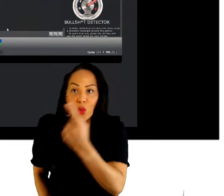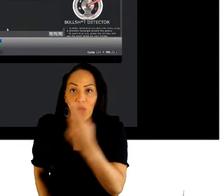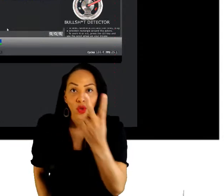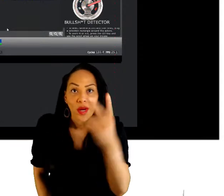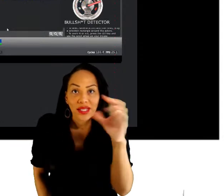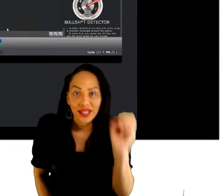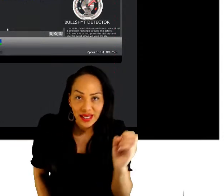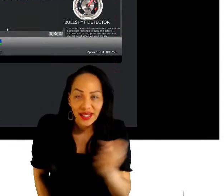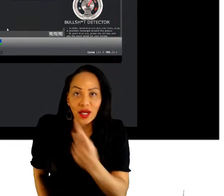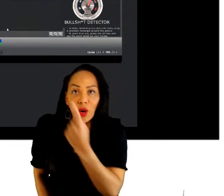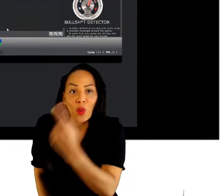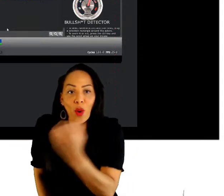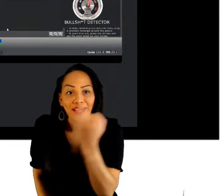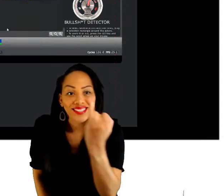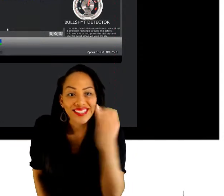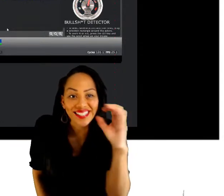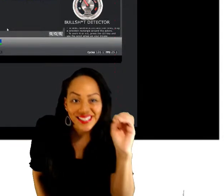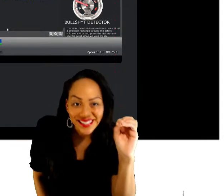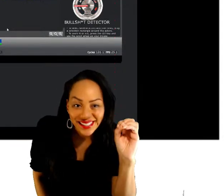160,